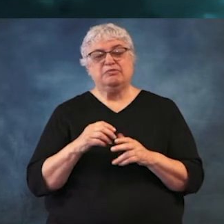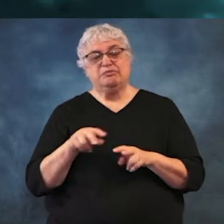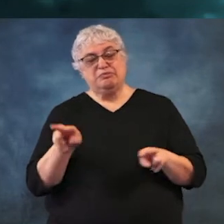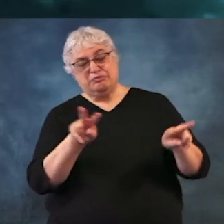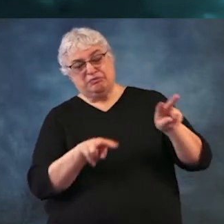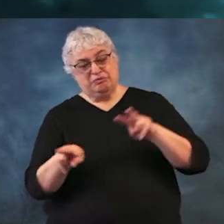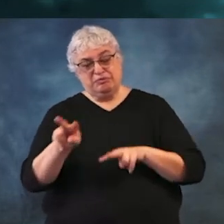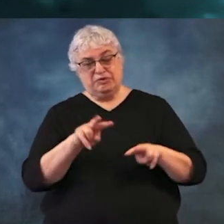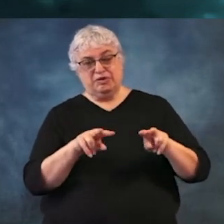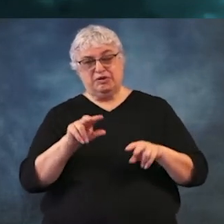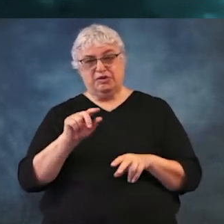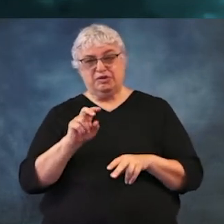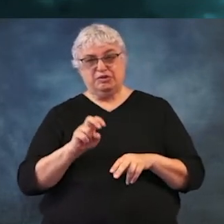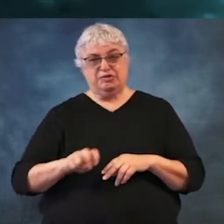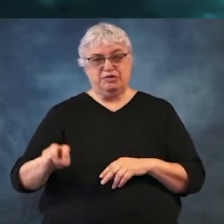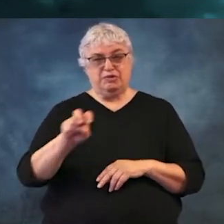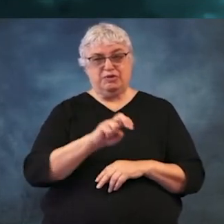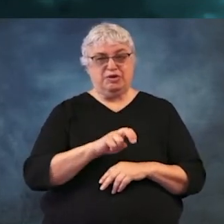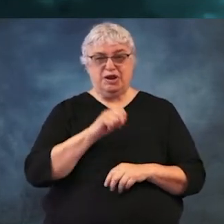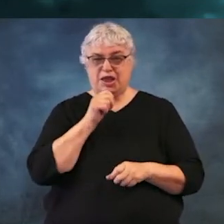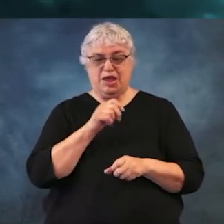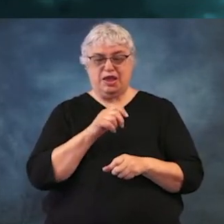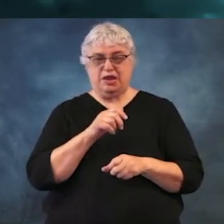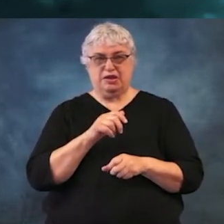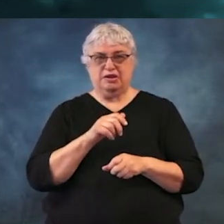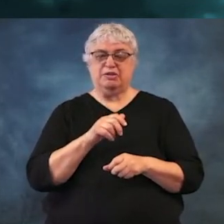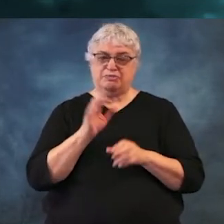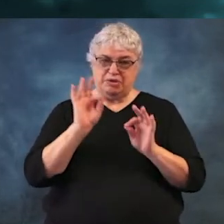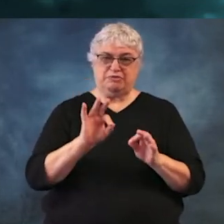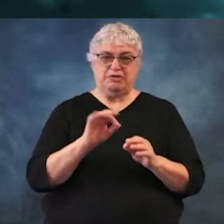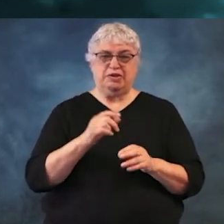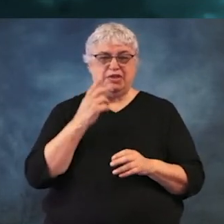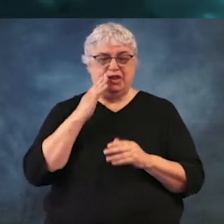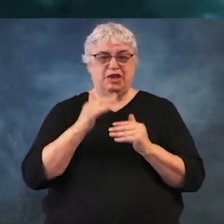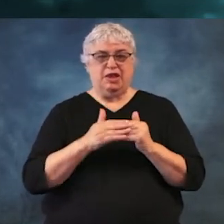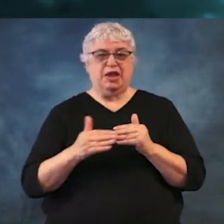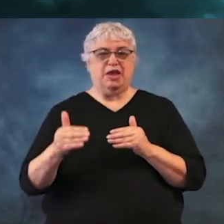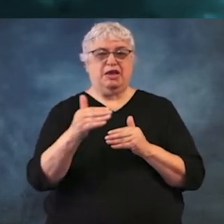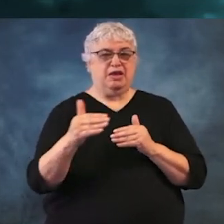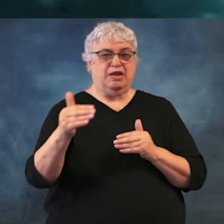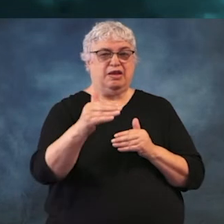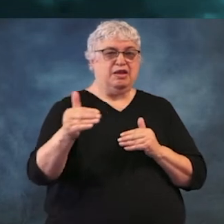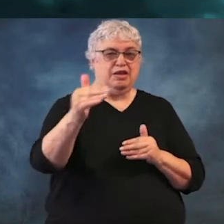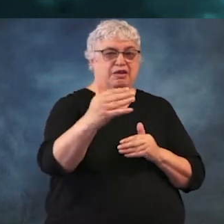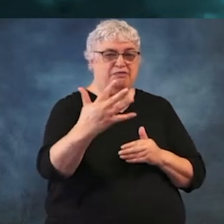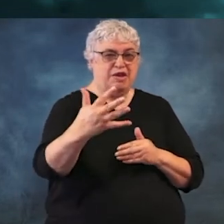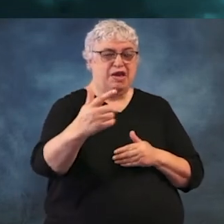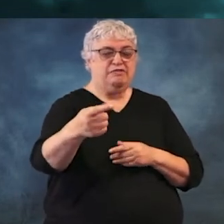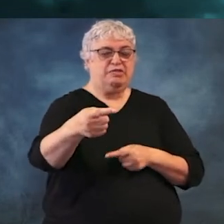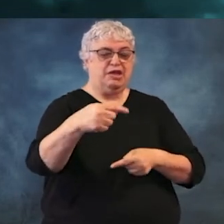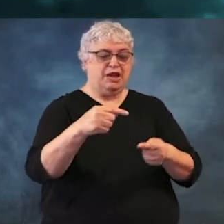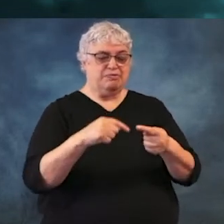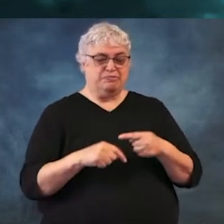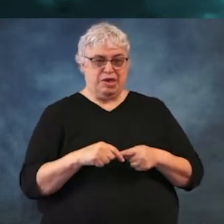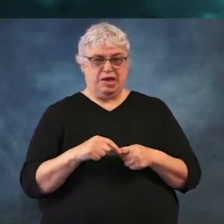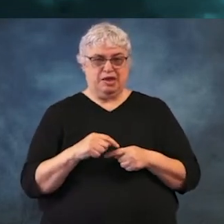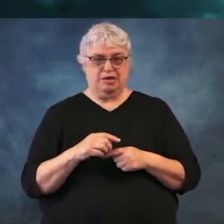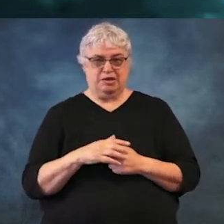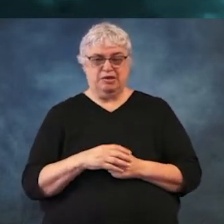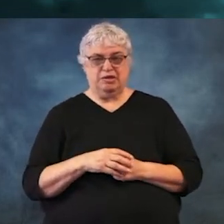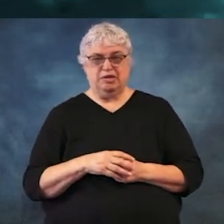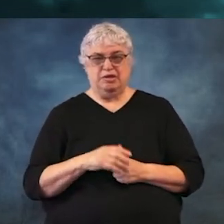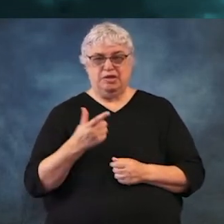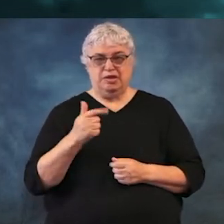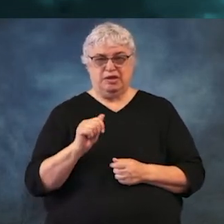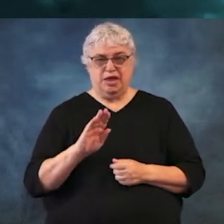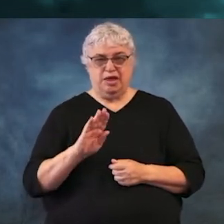is a solution to those sorts of problems. Again, you're thinking 5 steps ahead of what you're going to need. Gabe,